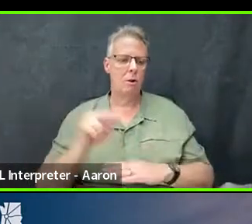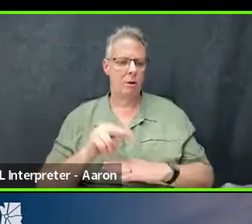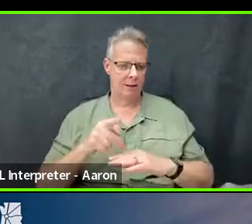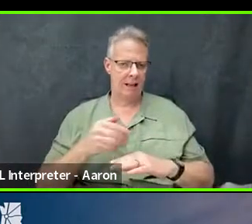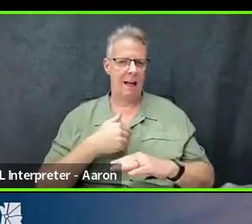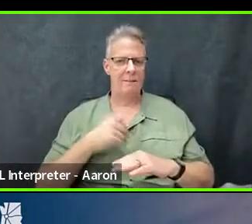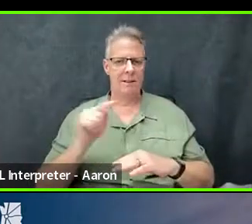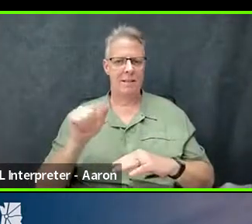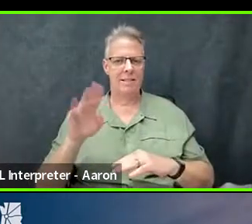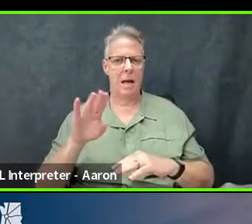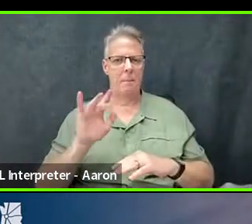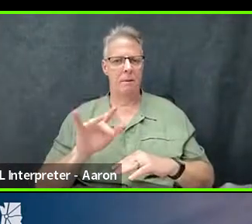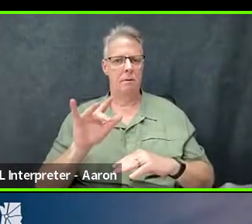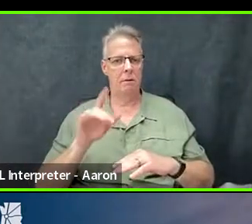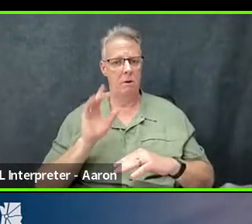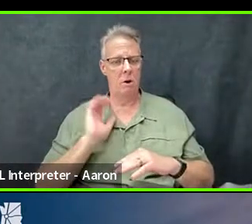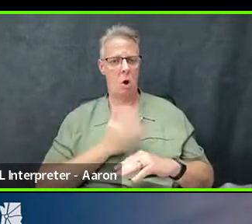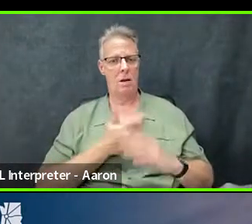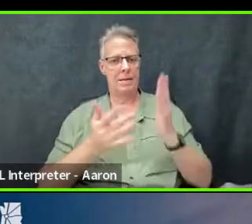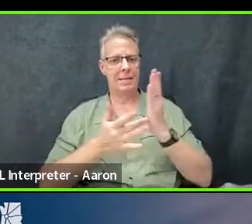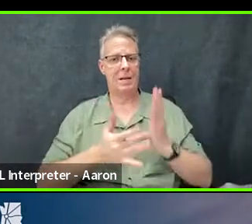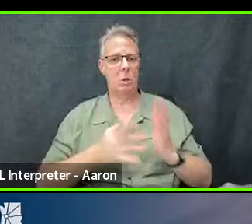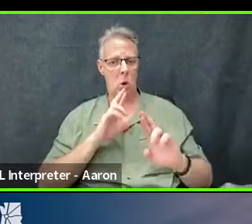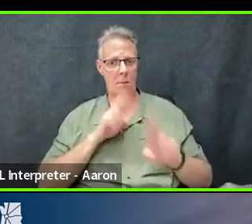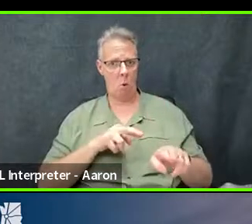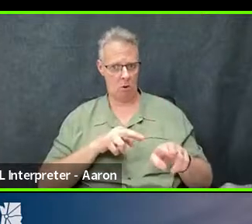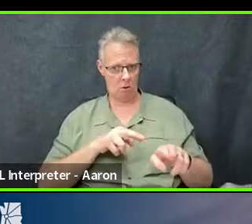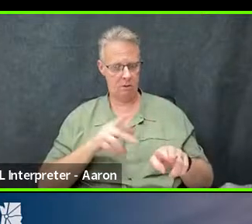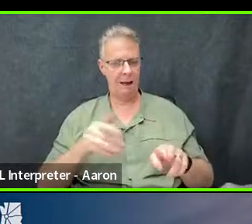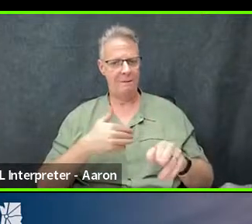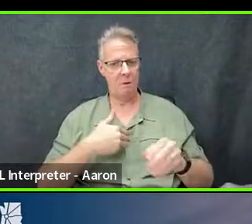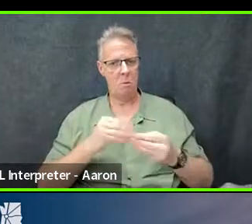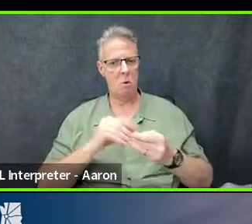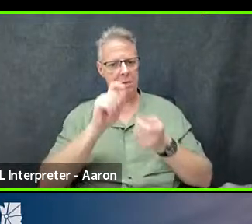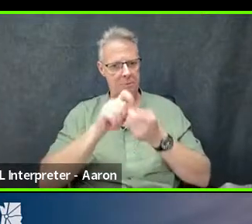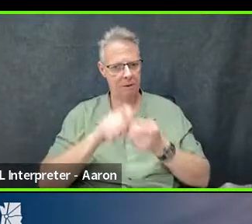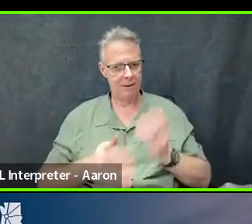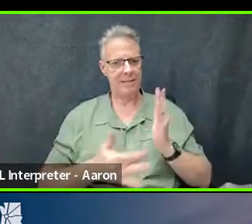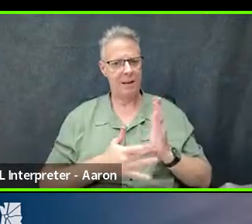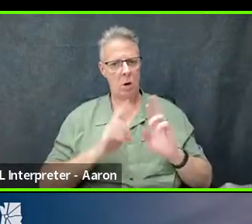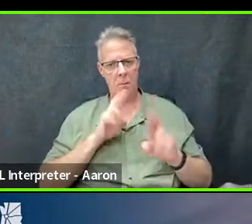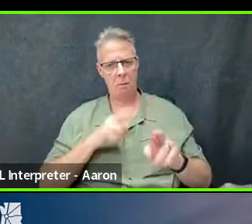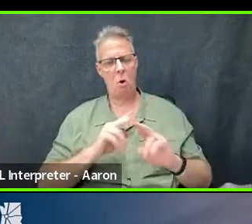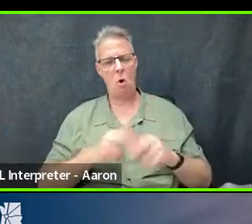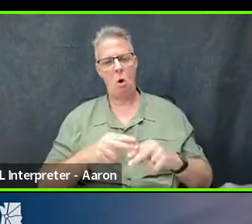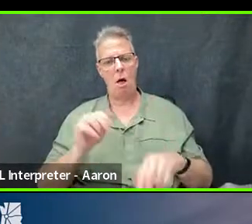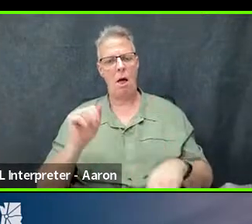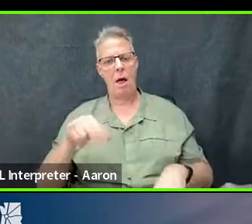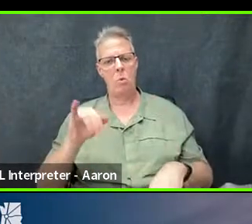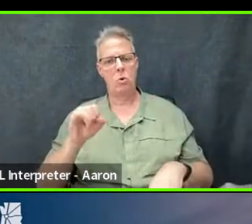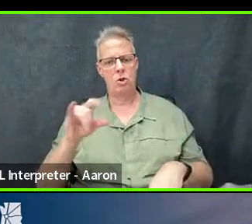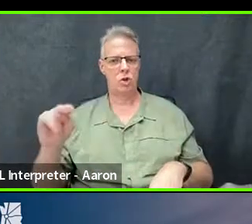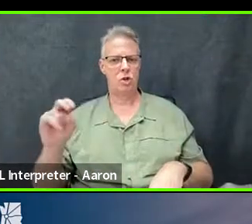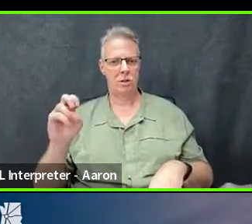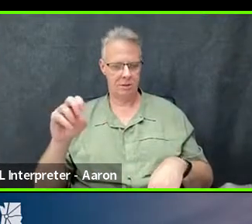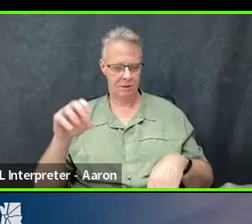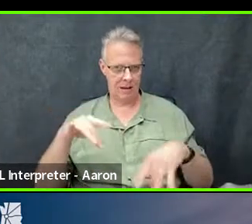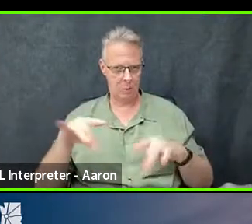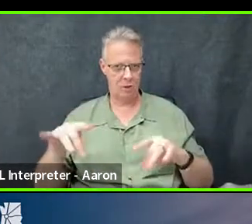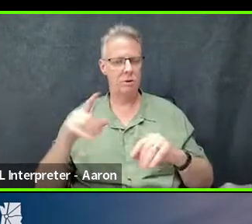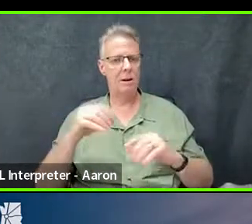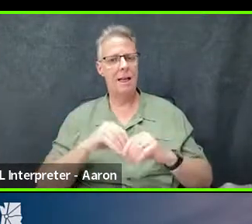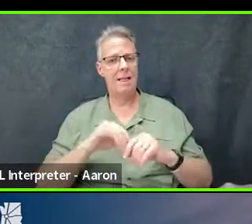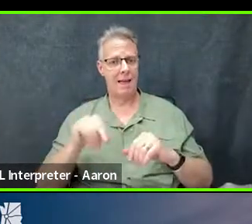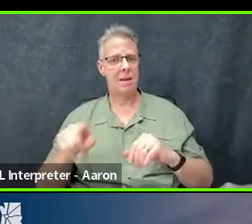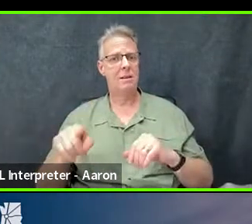there's a tab for our technical reports. There is a specific technical report called acquisitions. And in